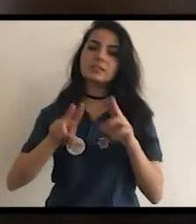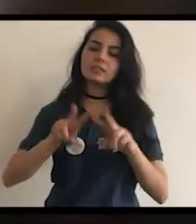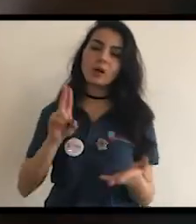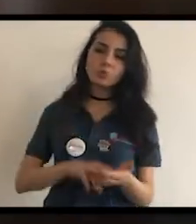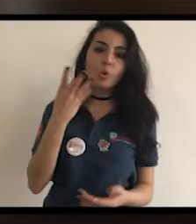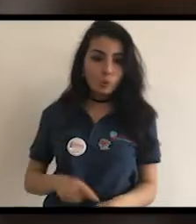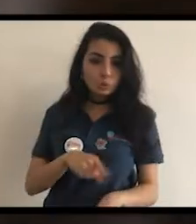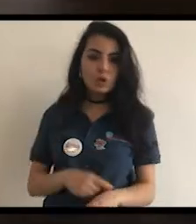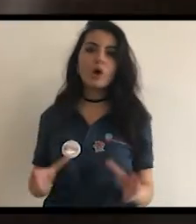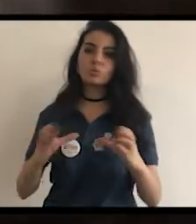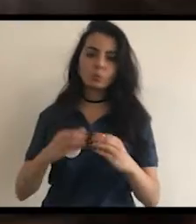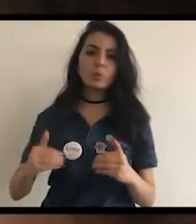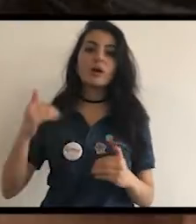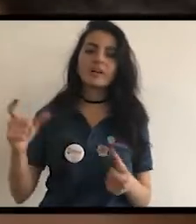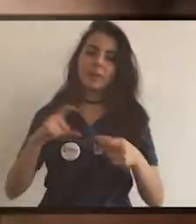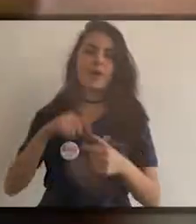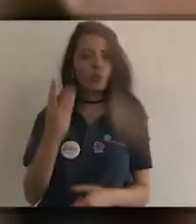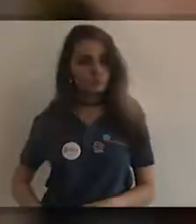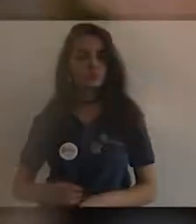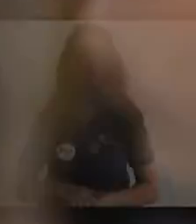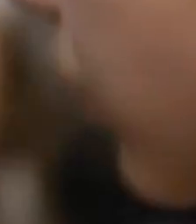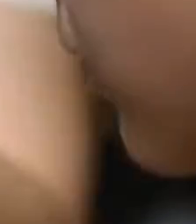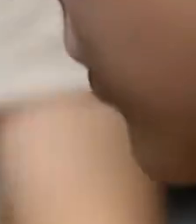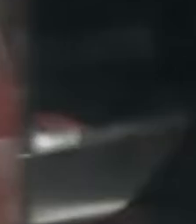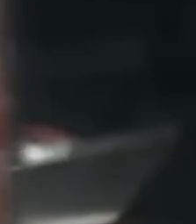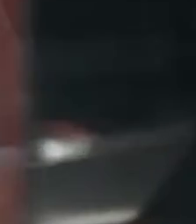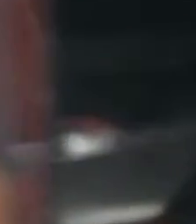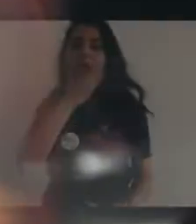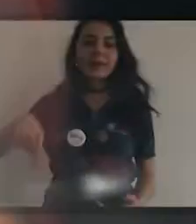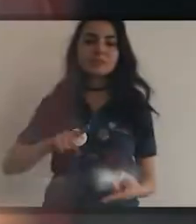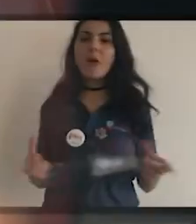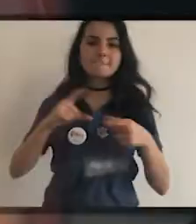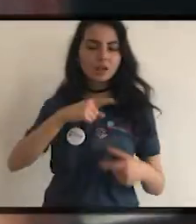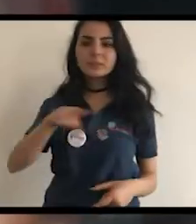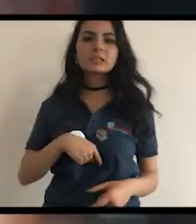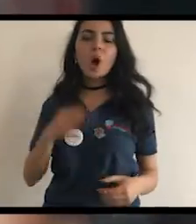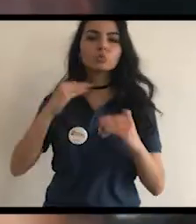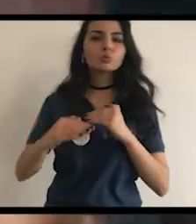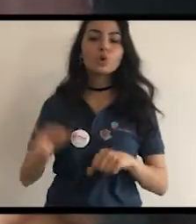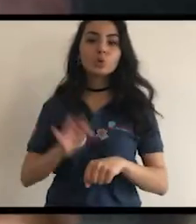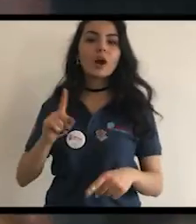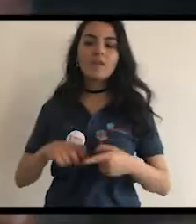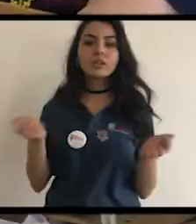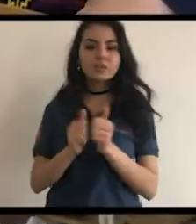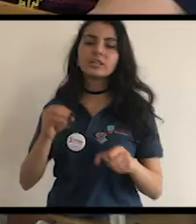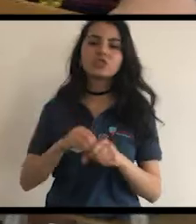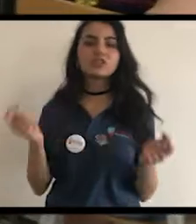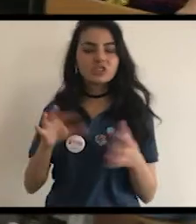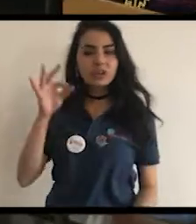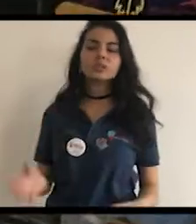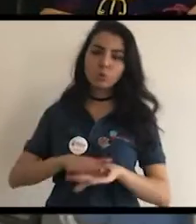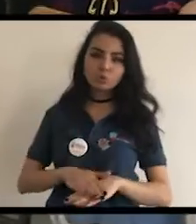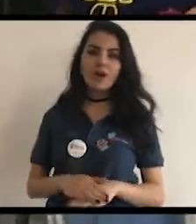in STEM, the more engaged the community is. What if our efforts and dedication helped form